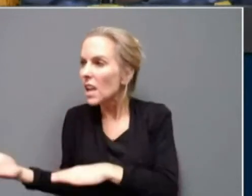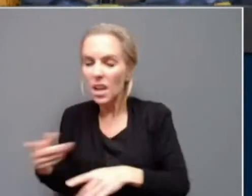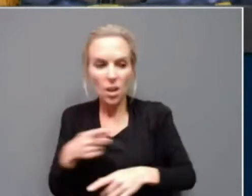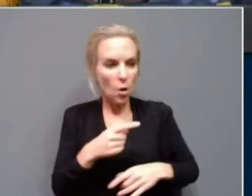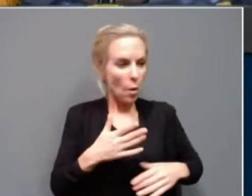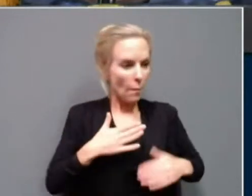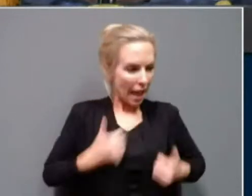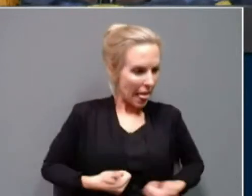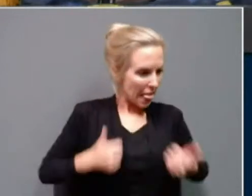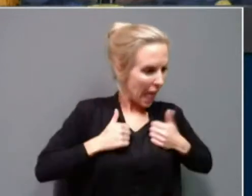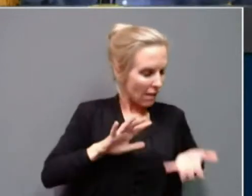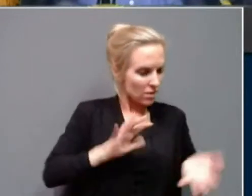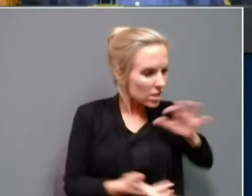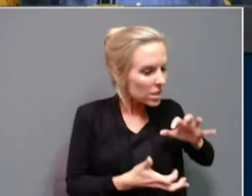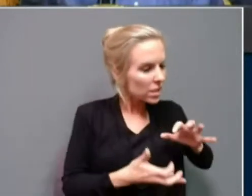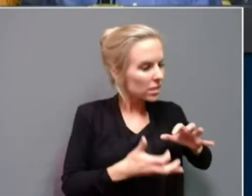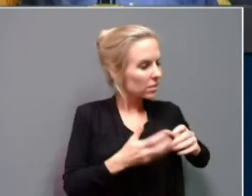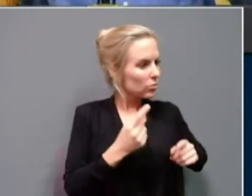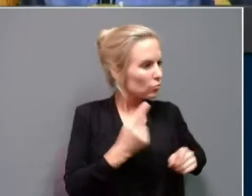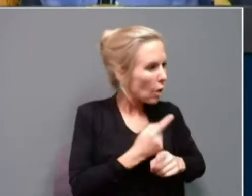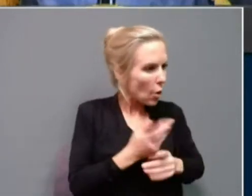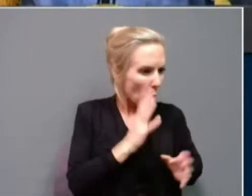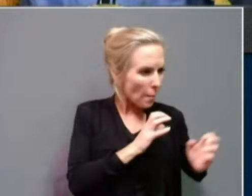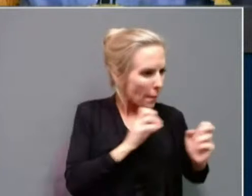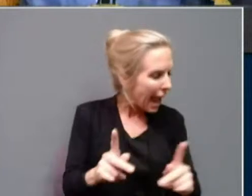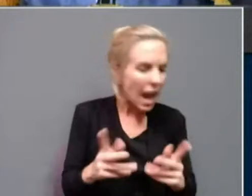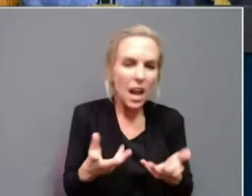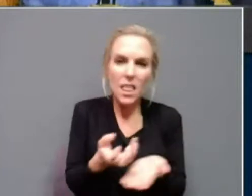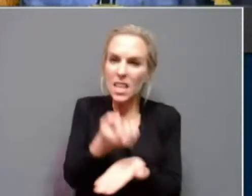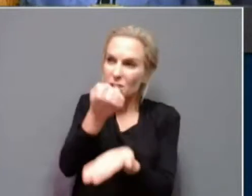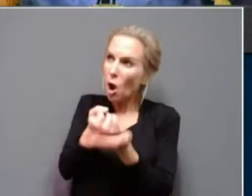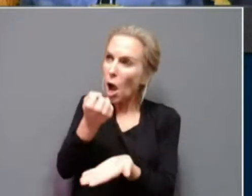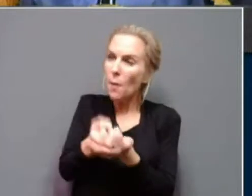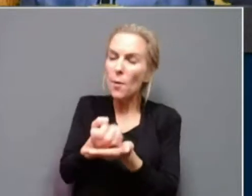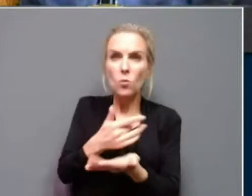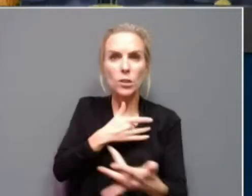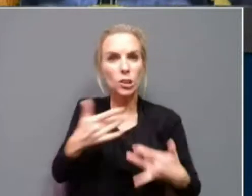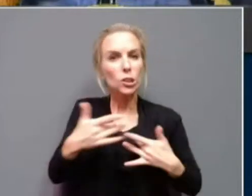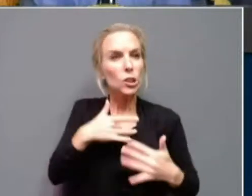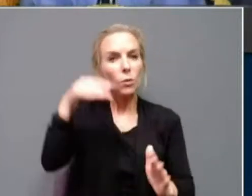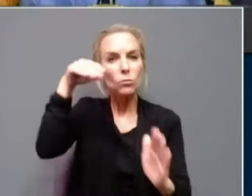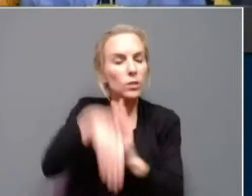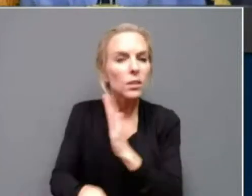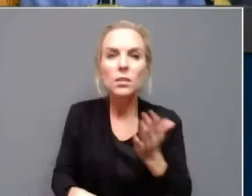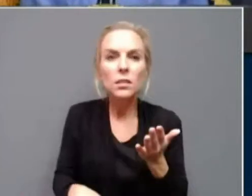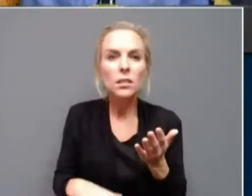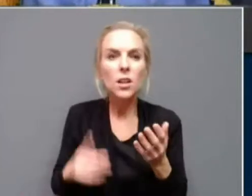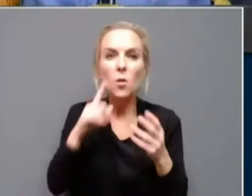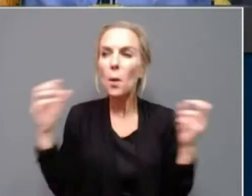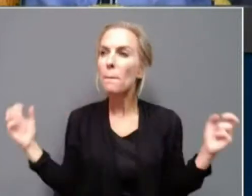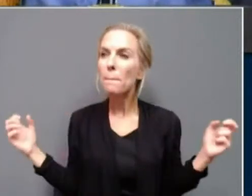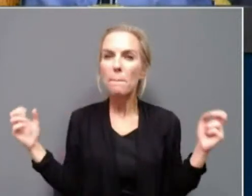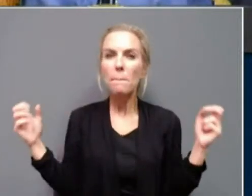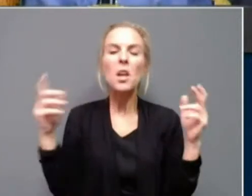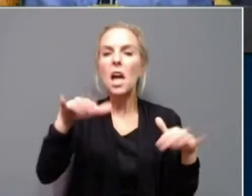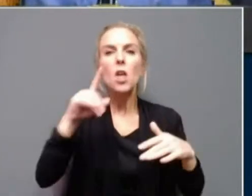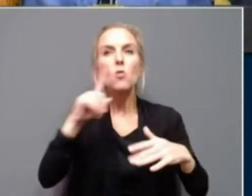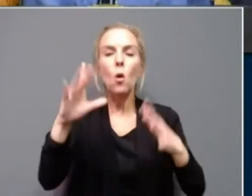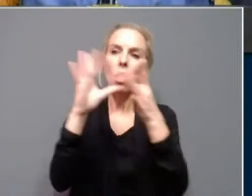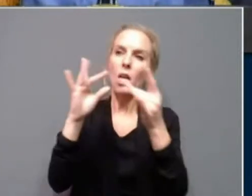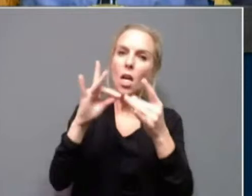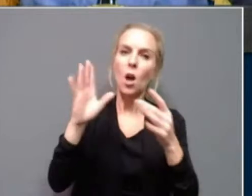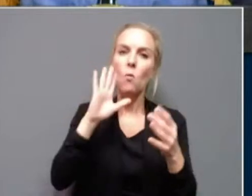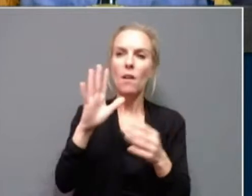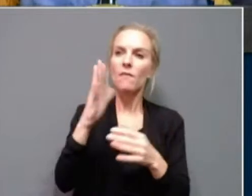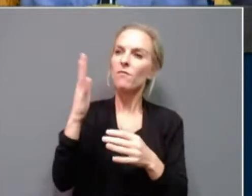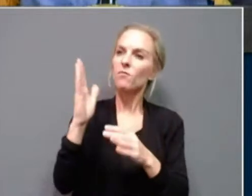economy would look like. Well, an economy that they worried would take 5+ years to come back, would never be the same, is surging at